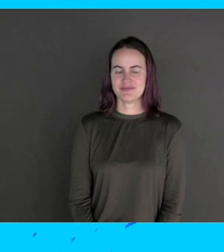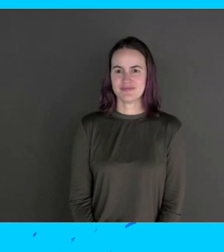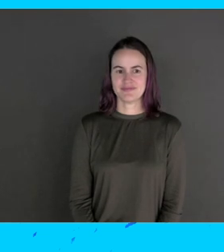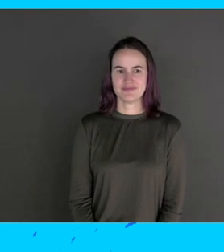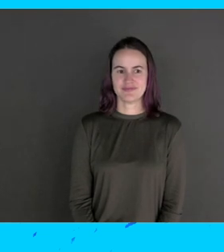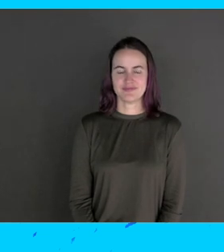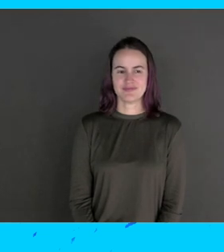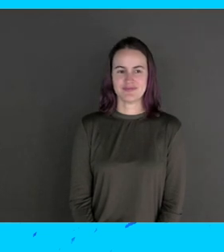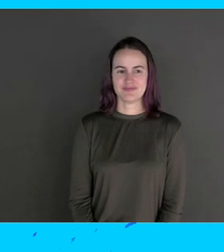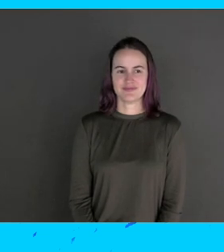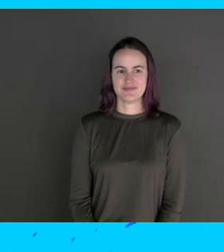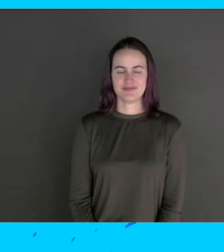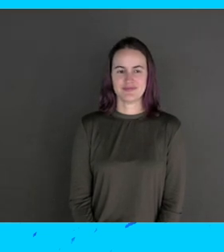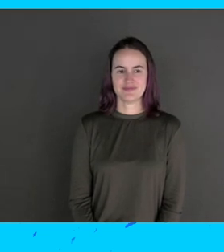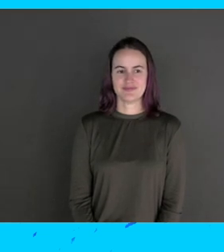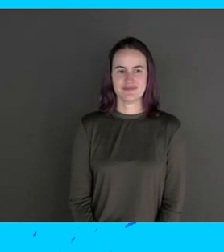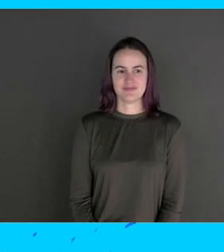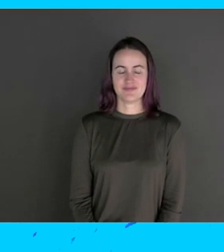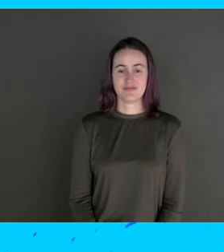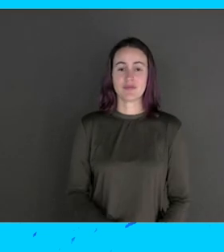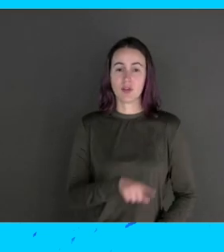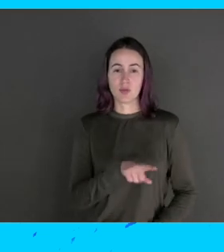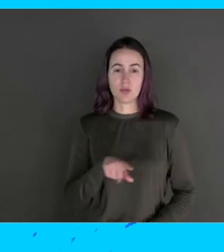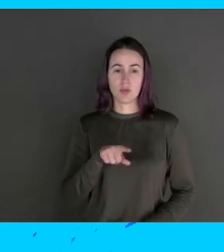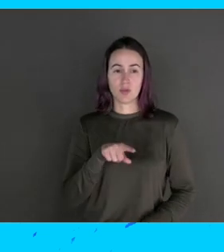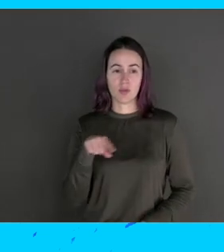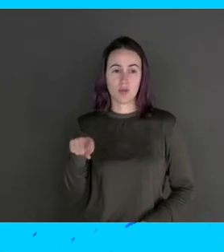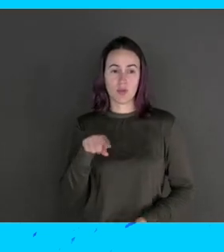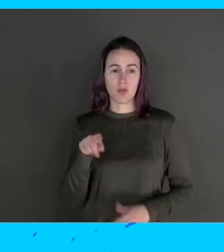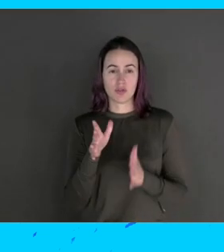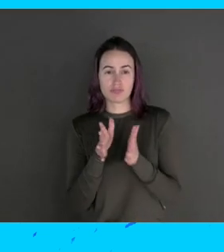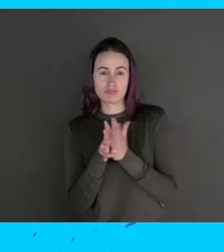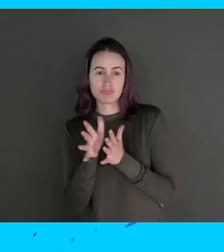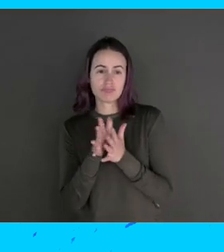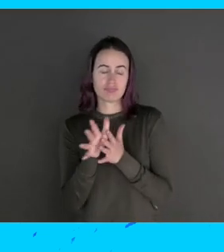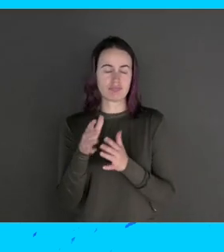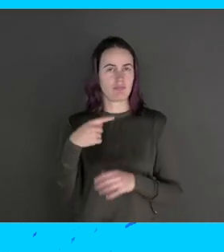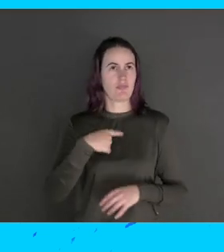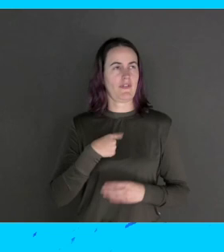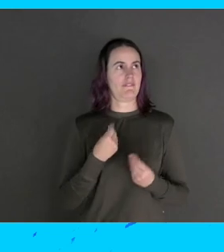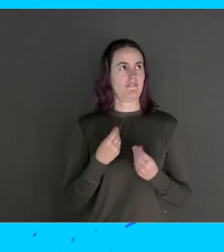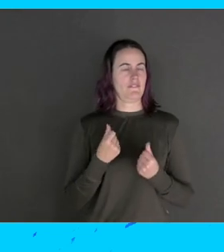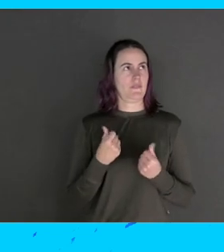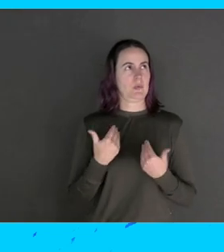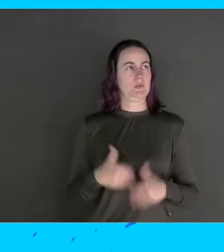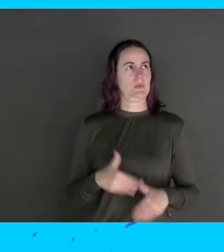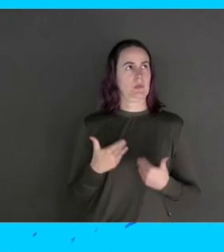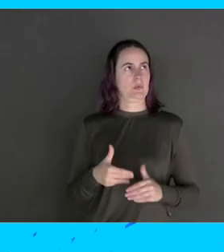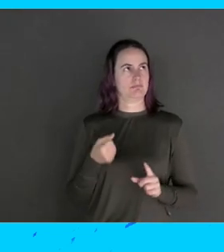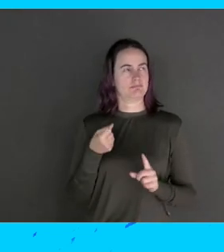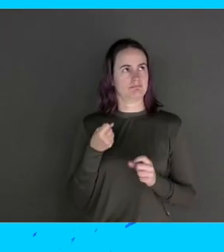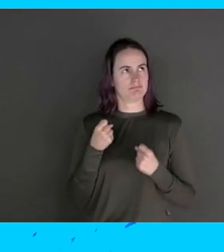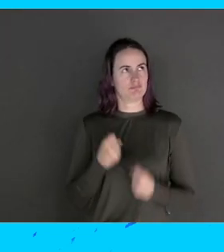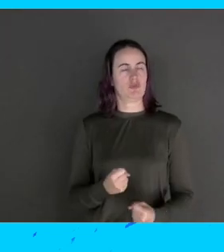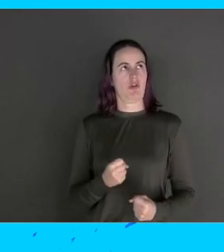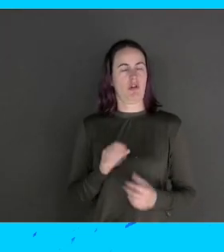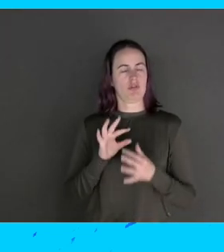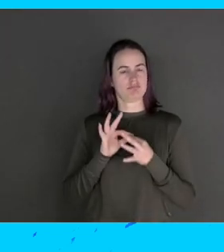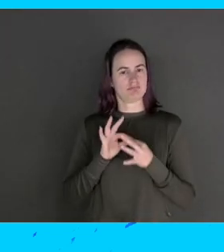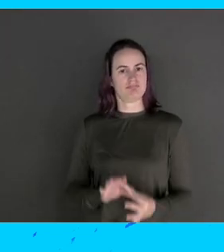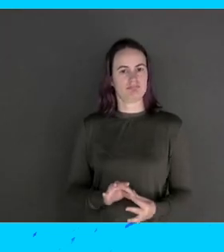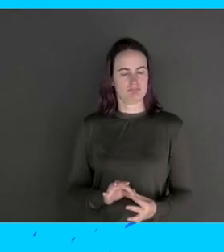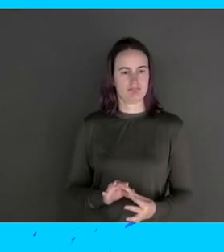speech, from whatever everybody had shared, there were some things that I could relate to very heavily, and I thought that maybe I'll just speak about those. One is this thing